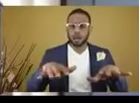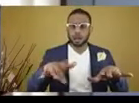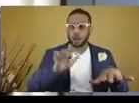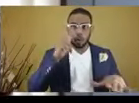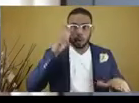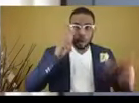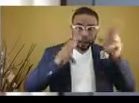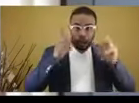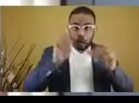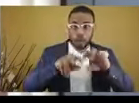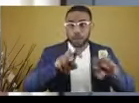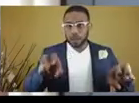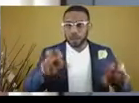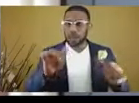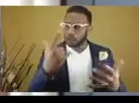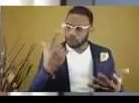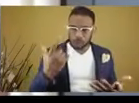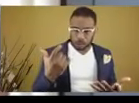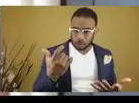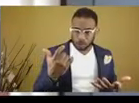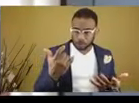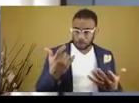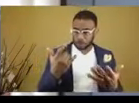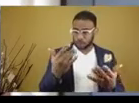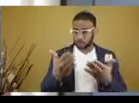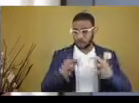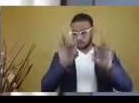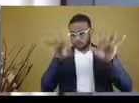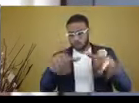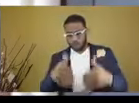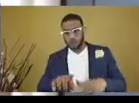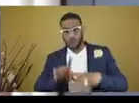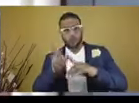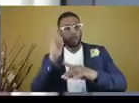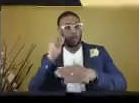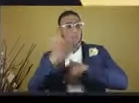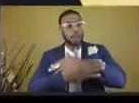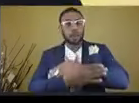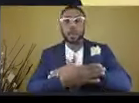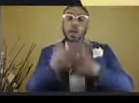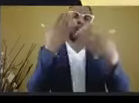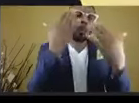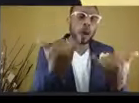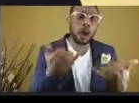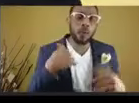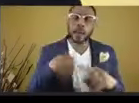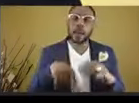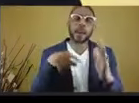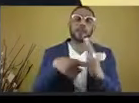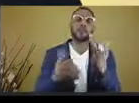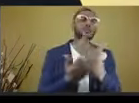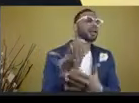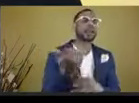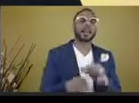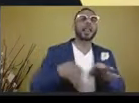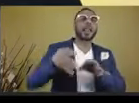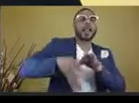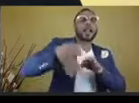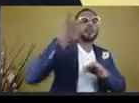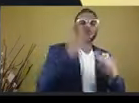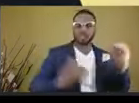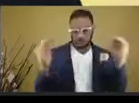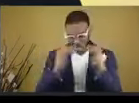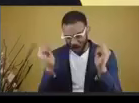of us on the panel, can you just frame this moment for the country and why we can't afford to wait any longer for justice and all the